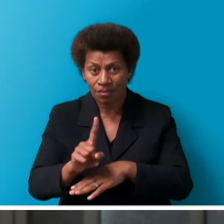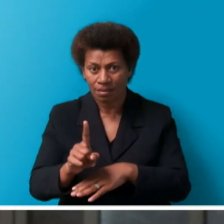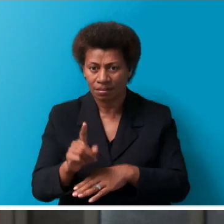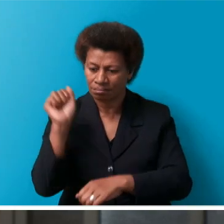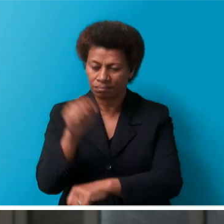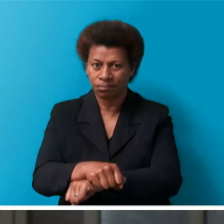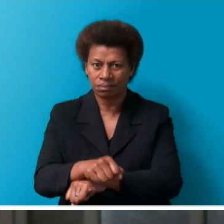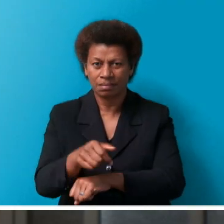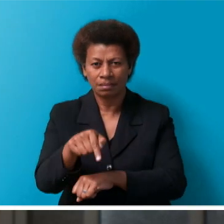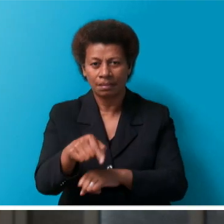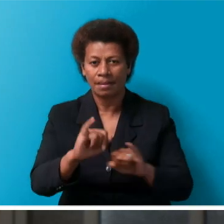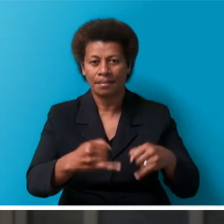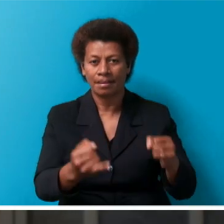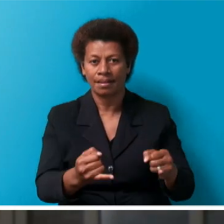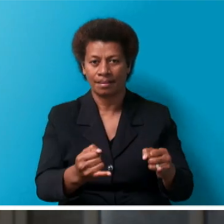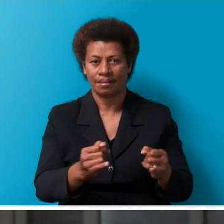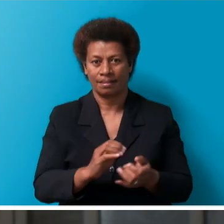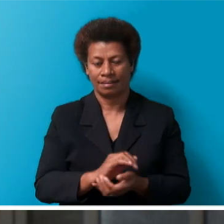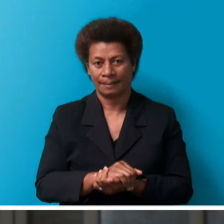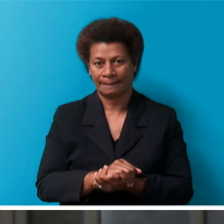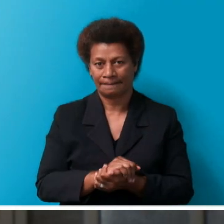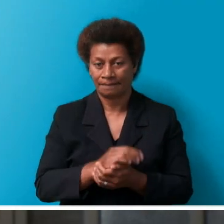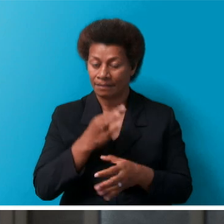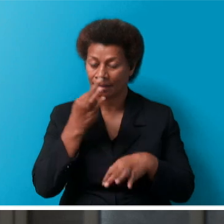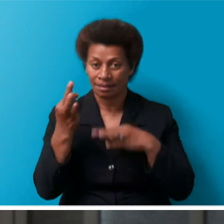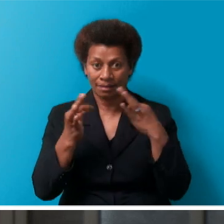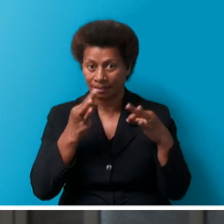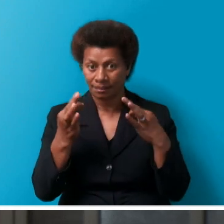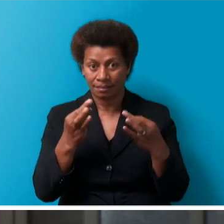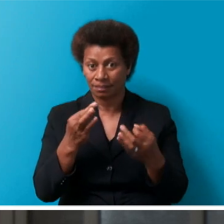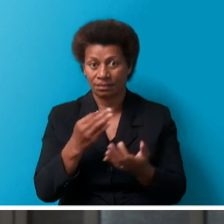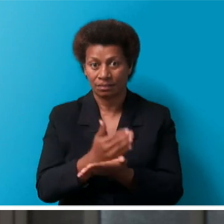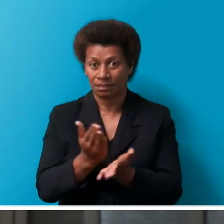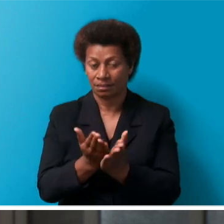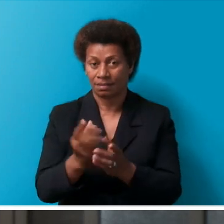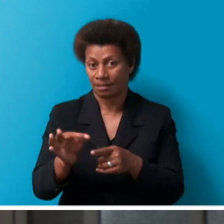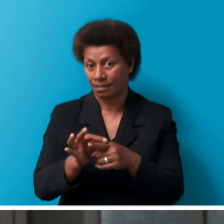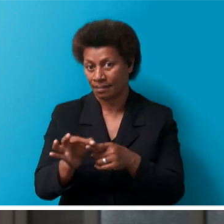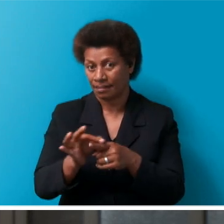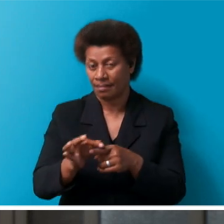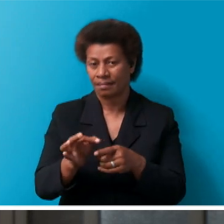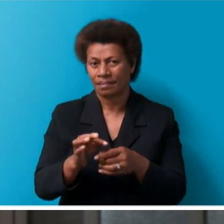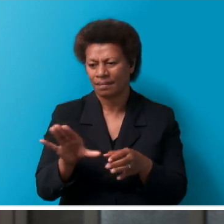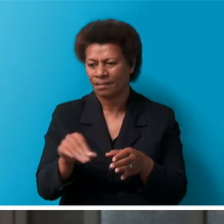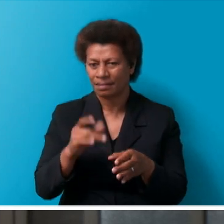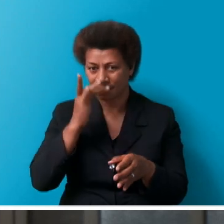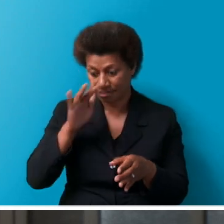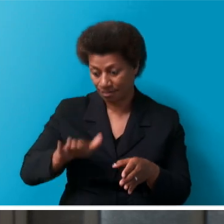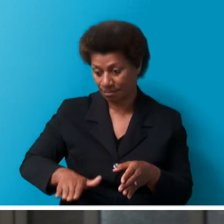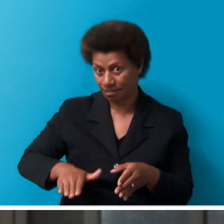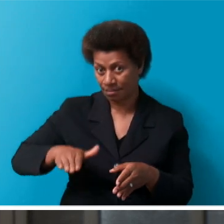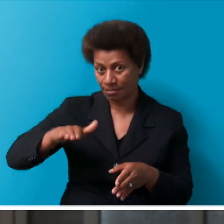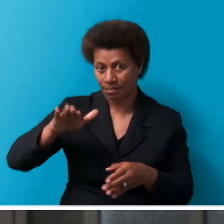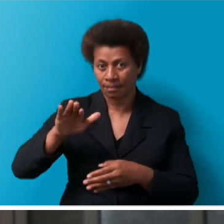devotee Prahlad. A singing and sharing of colors, and from childhood, we have been told it's a